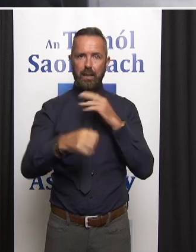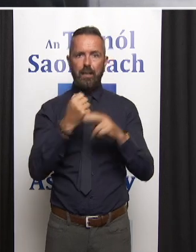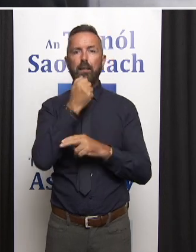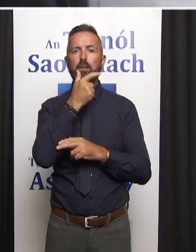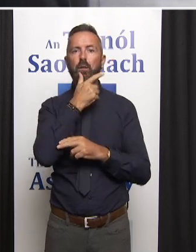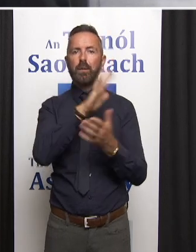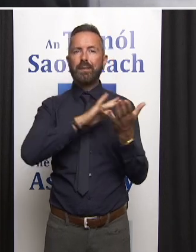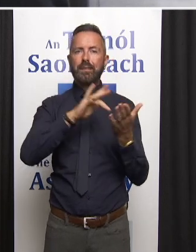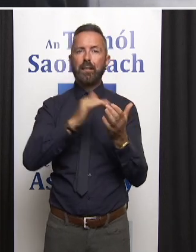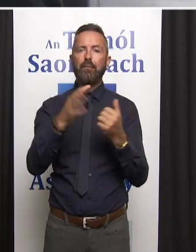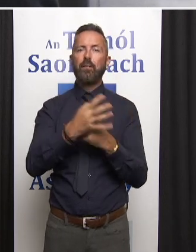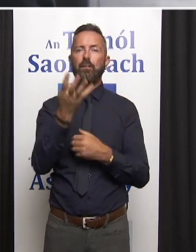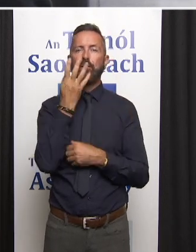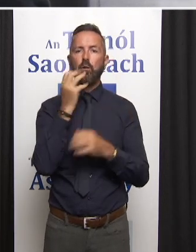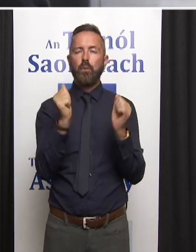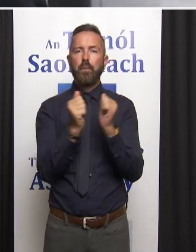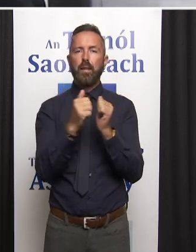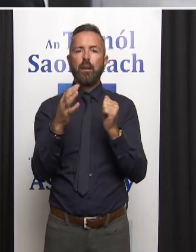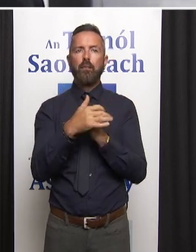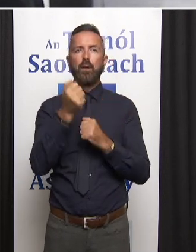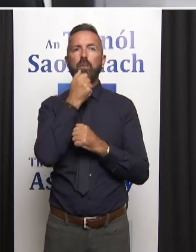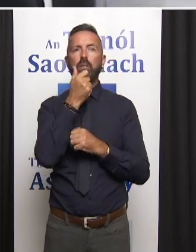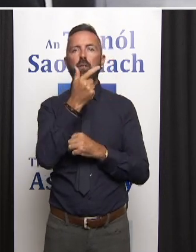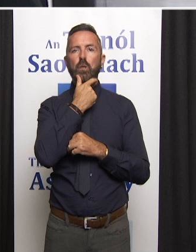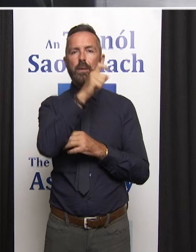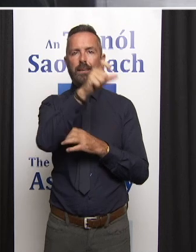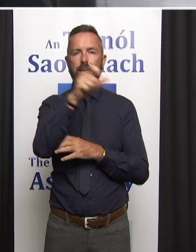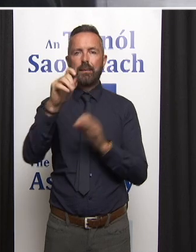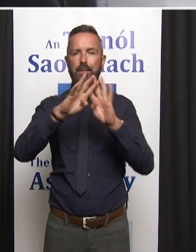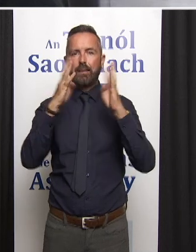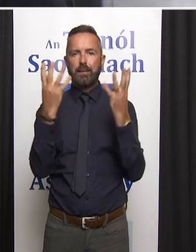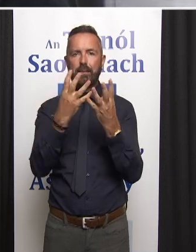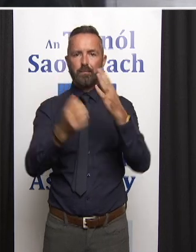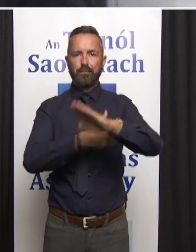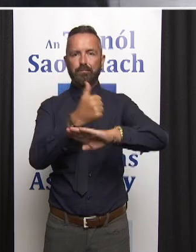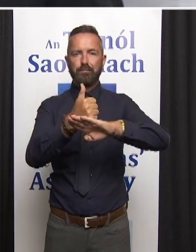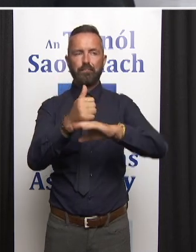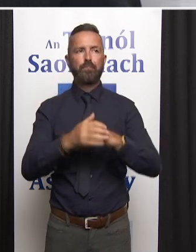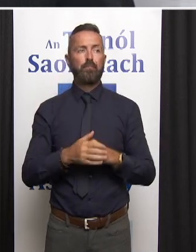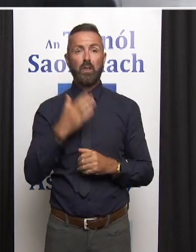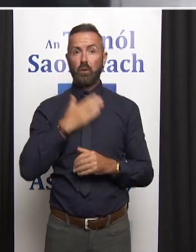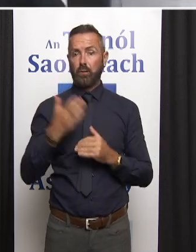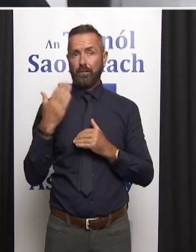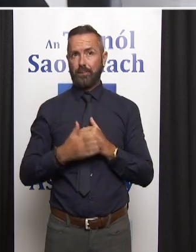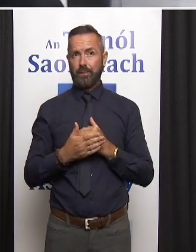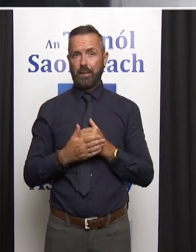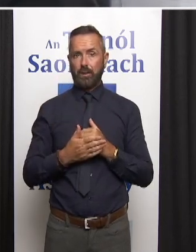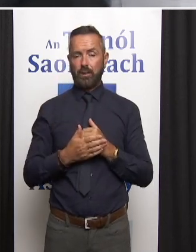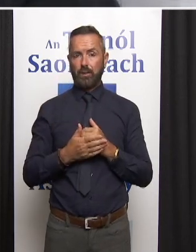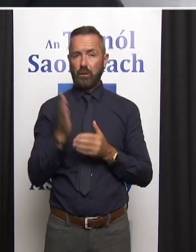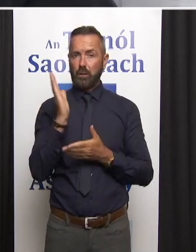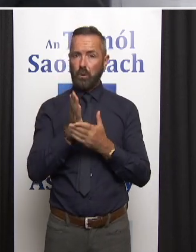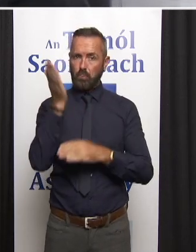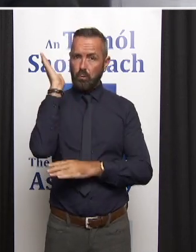the fourth meeting of the Dublin Citizens' Assembly. We've just gone through, for those joining online, some